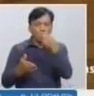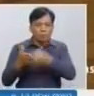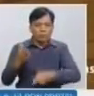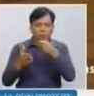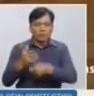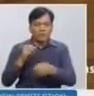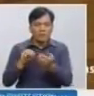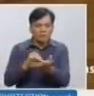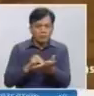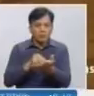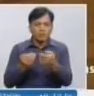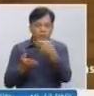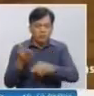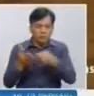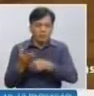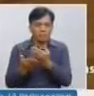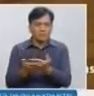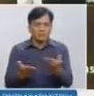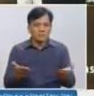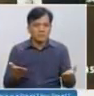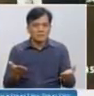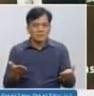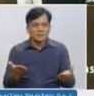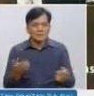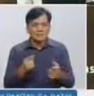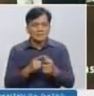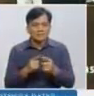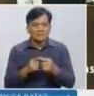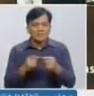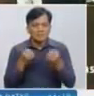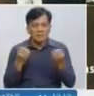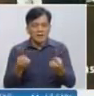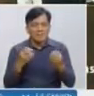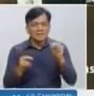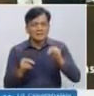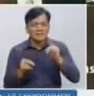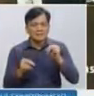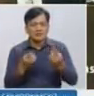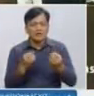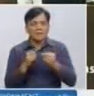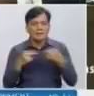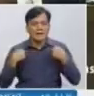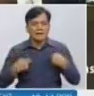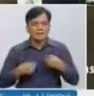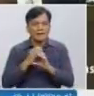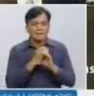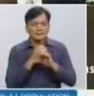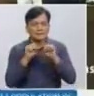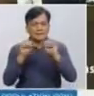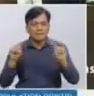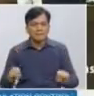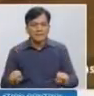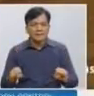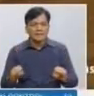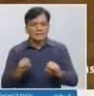of medical expenses. Much needs to be done to improve our healthcare system, which